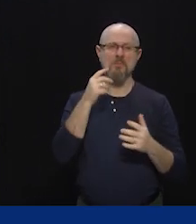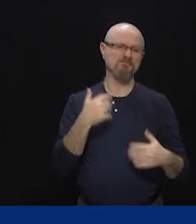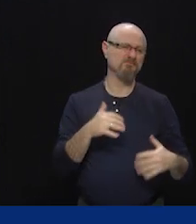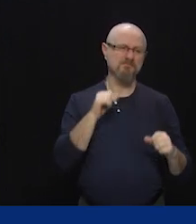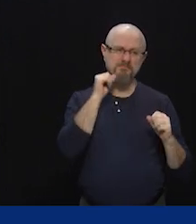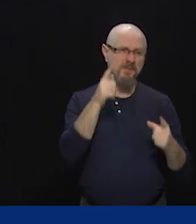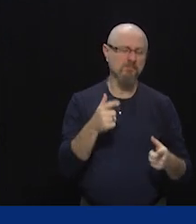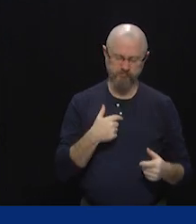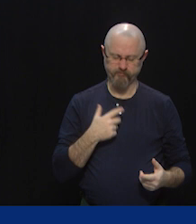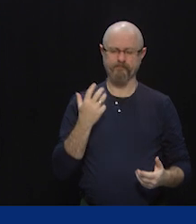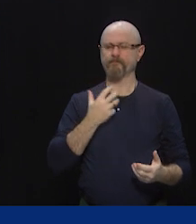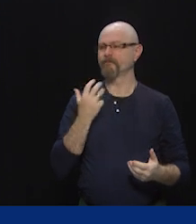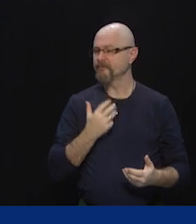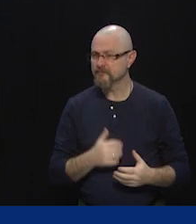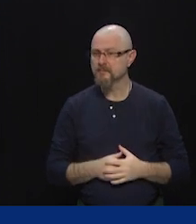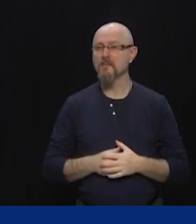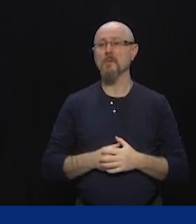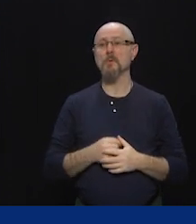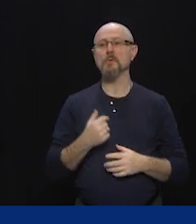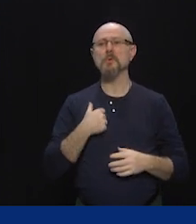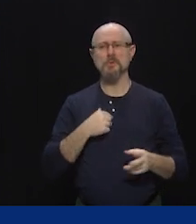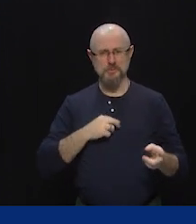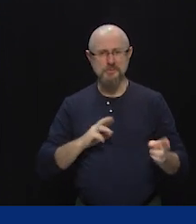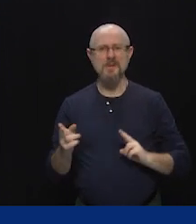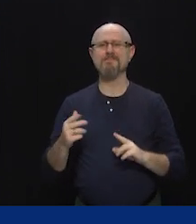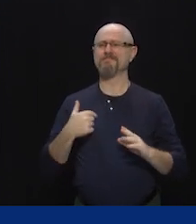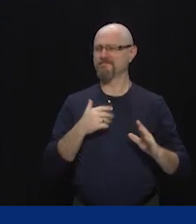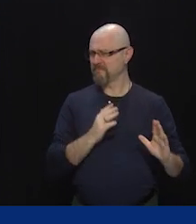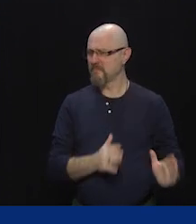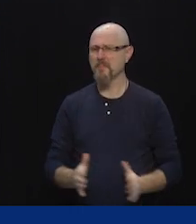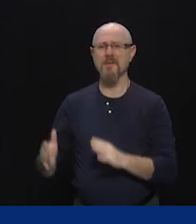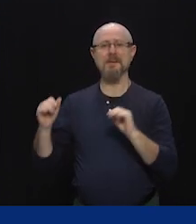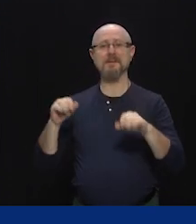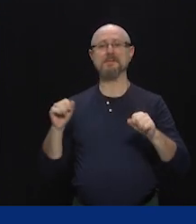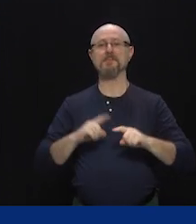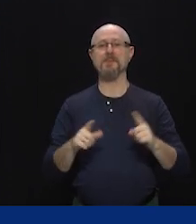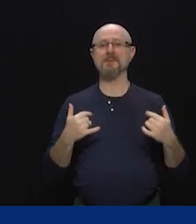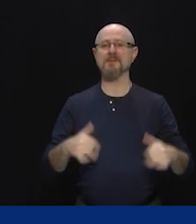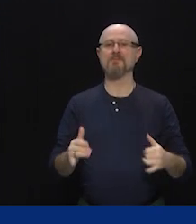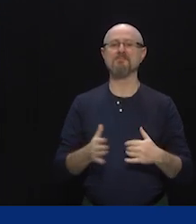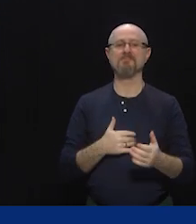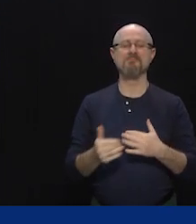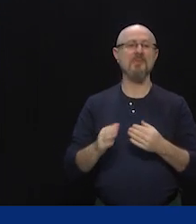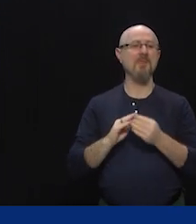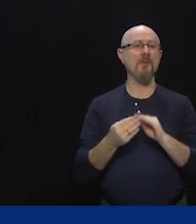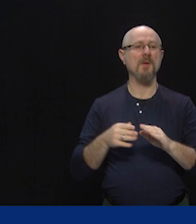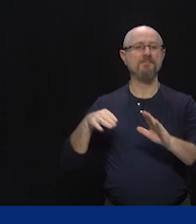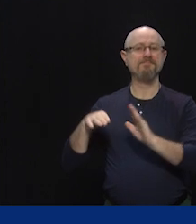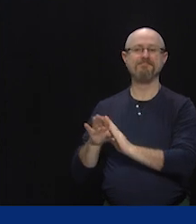weren't preparing for, not something we're not ready for, but it is always disturbing to see those numbers continue as they do.